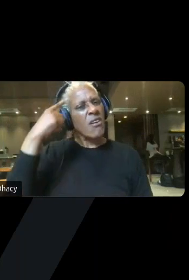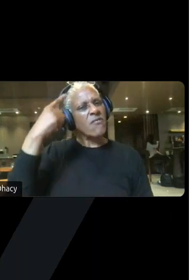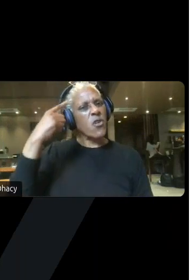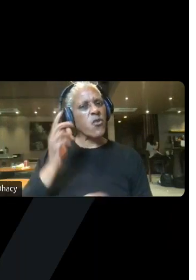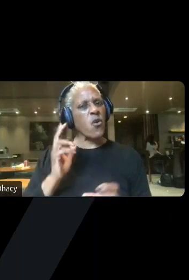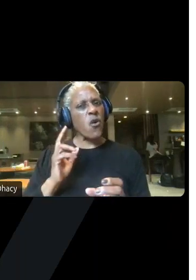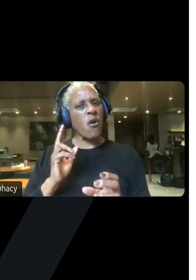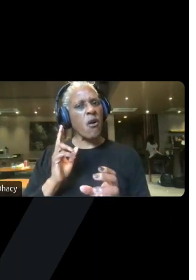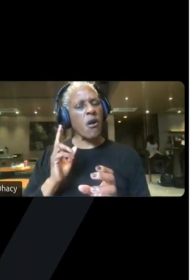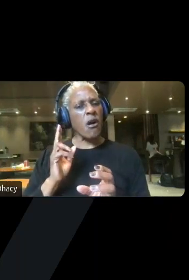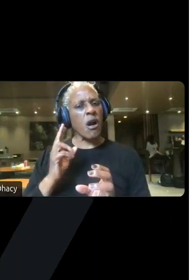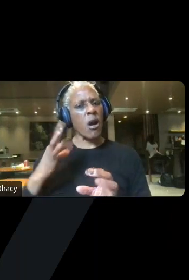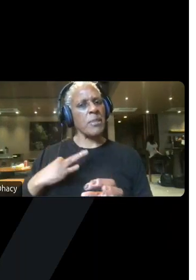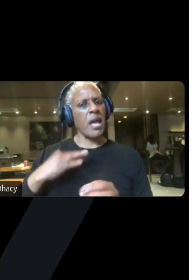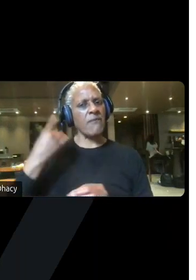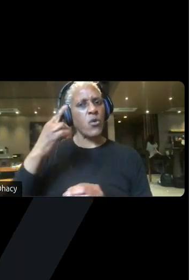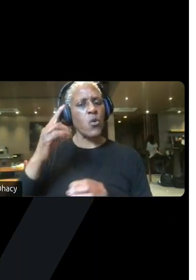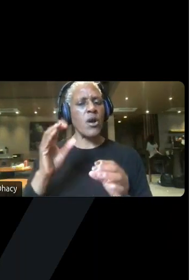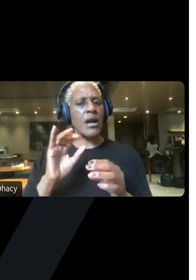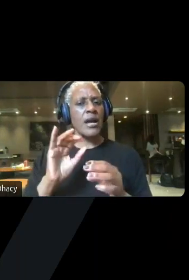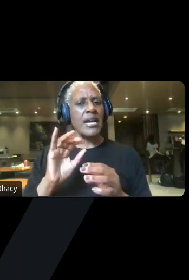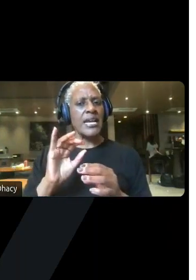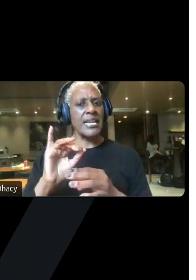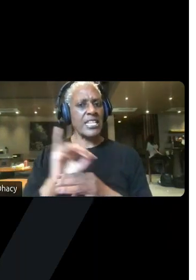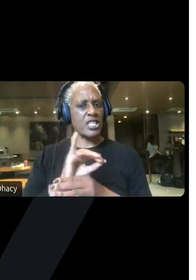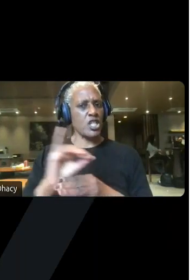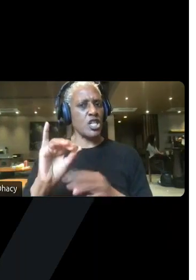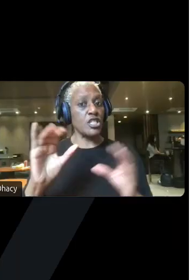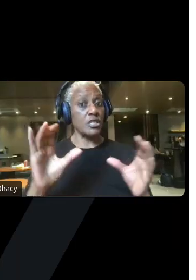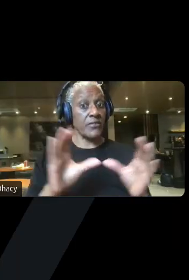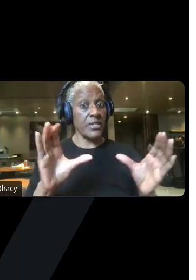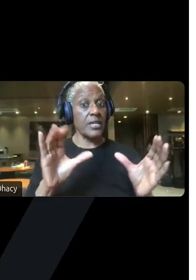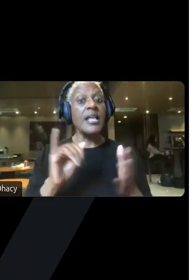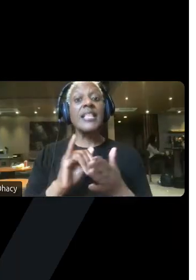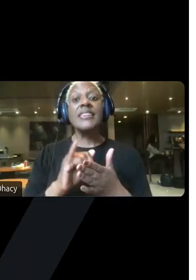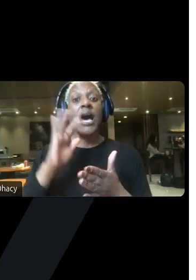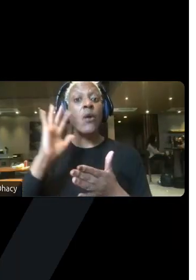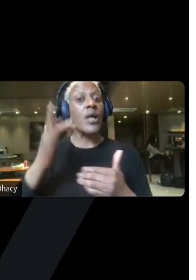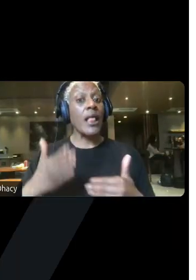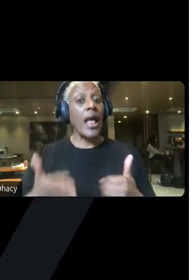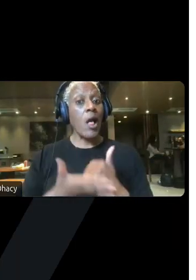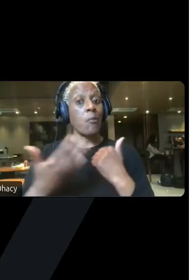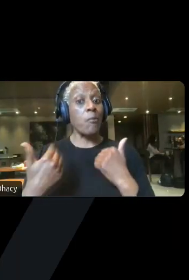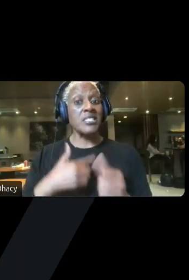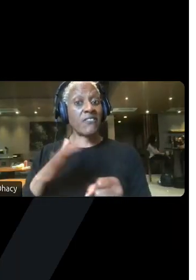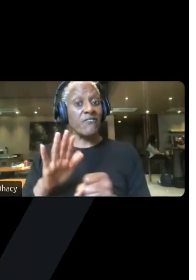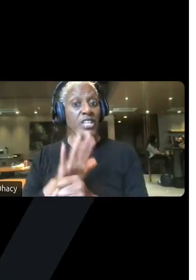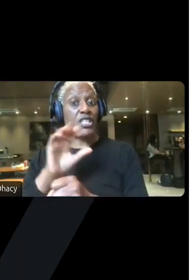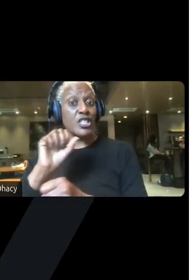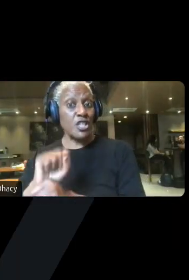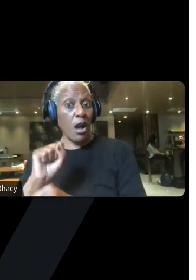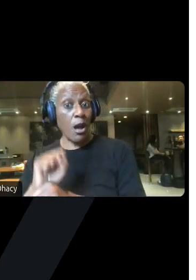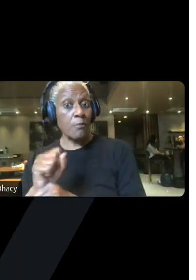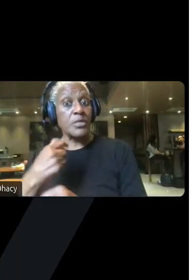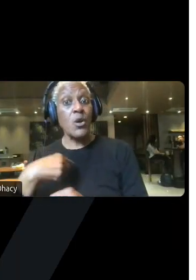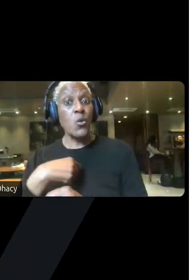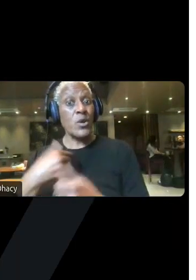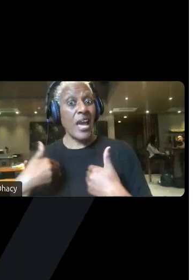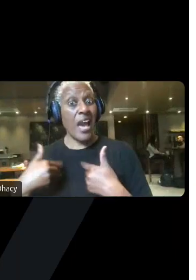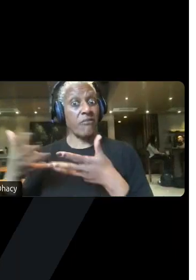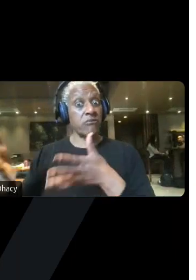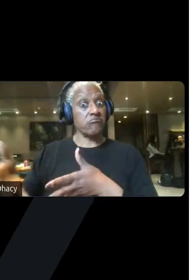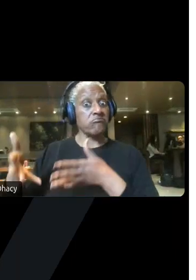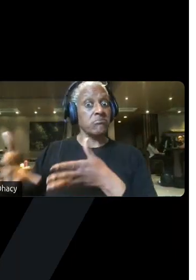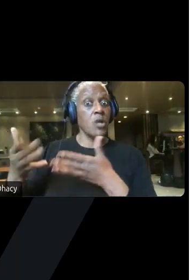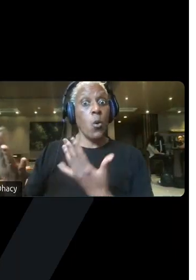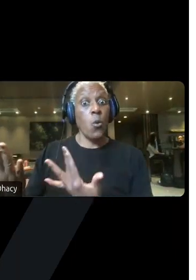certificate? Well, it helps meet immediate needs across New York City. You can obtain hands-on teaching experience